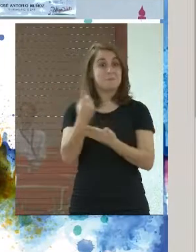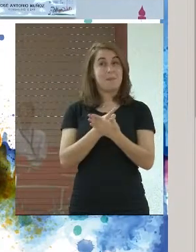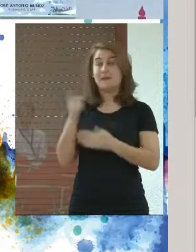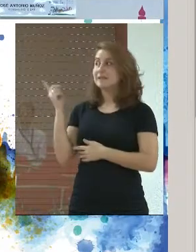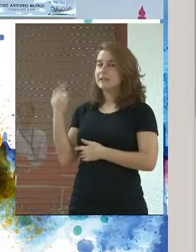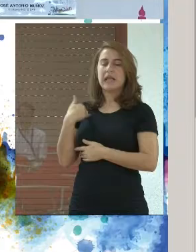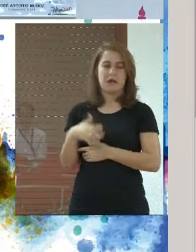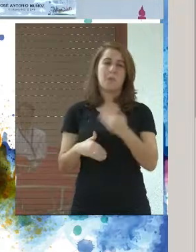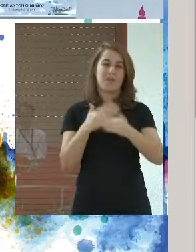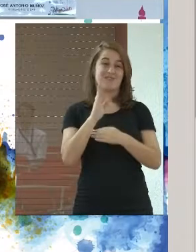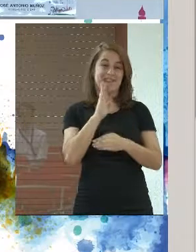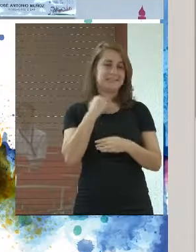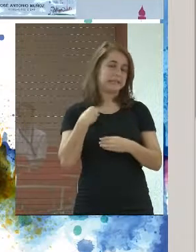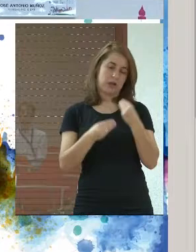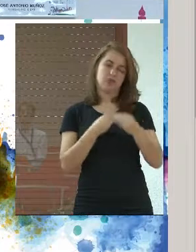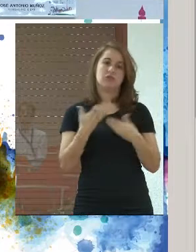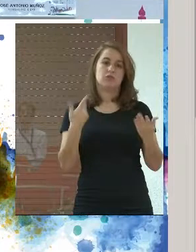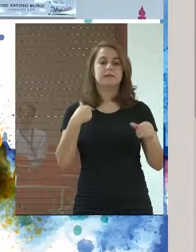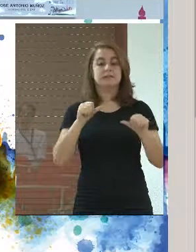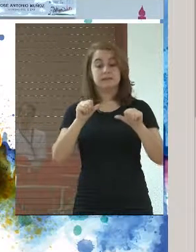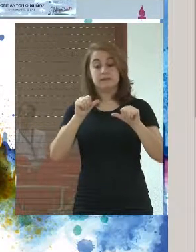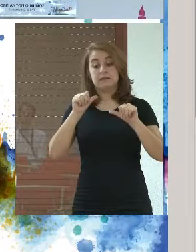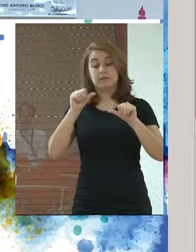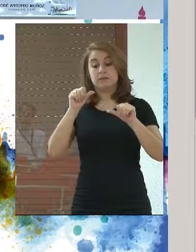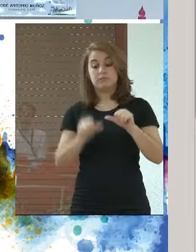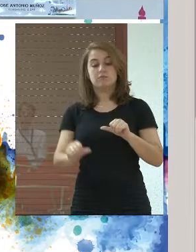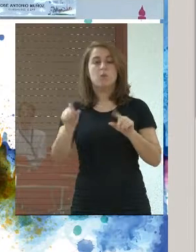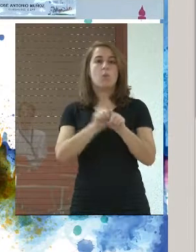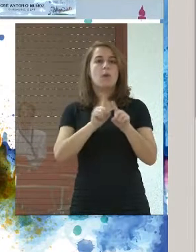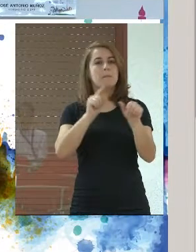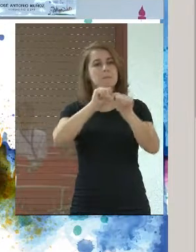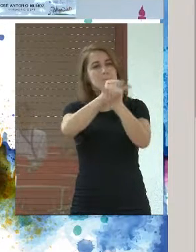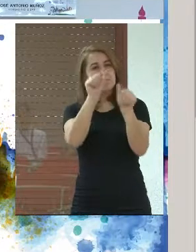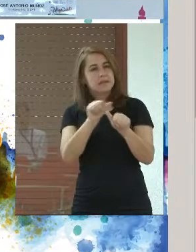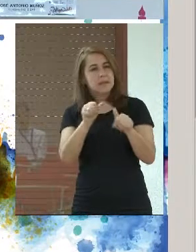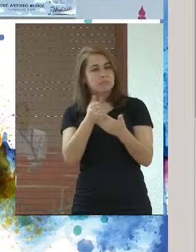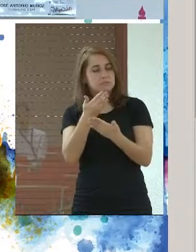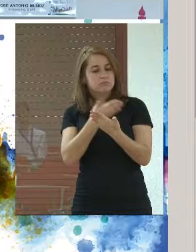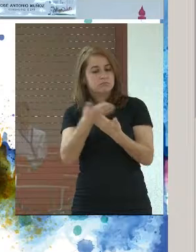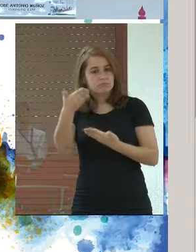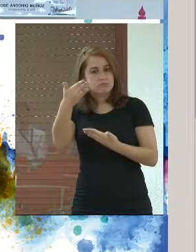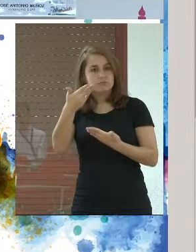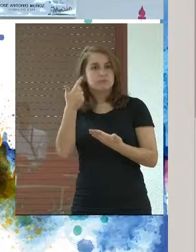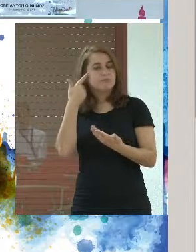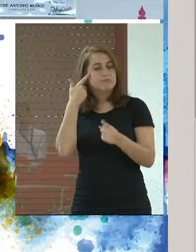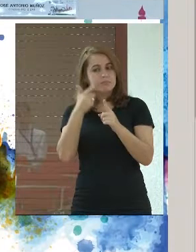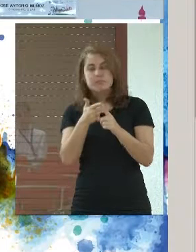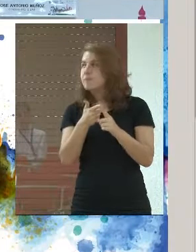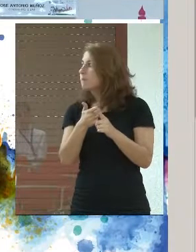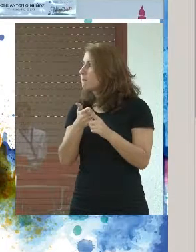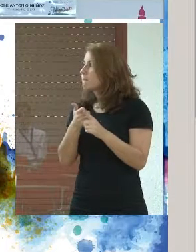The maps that I have here have already gone through that process, otherwise it will be too long. So we start with